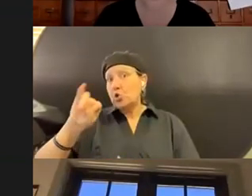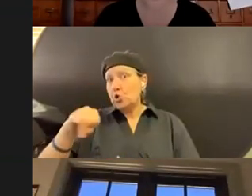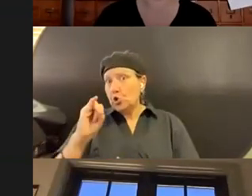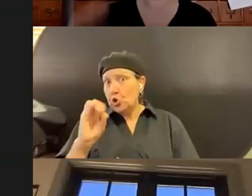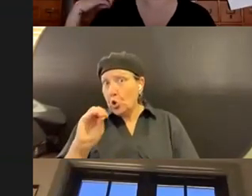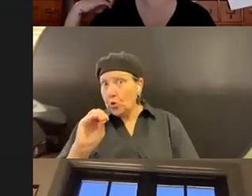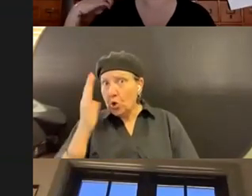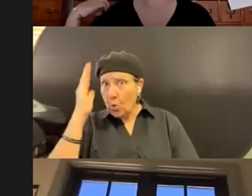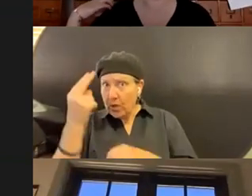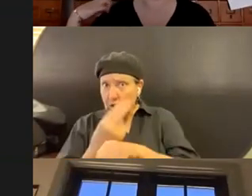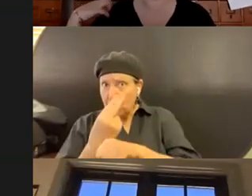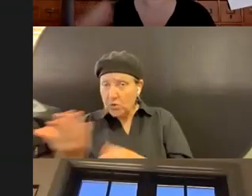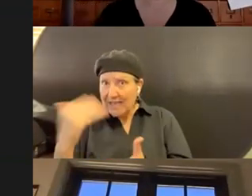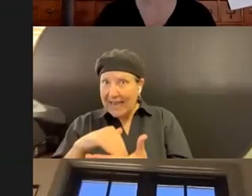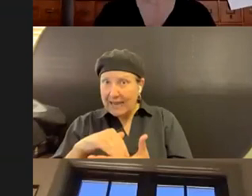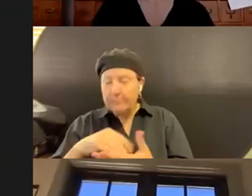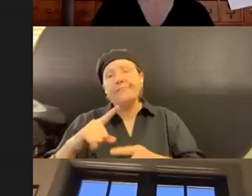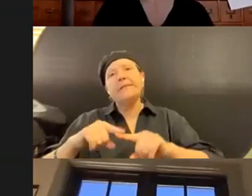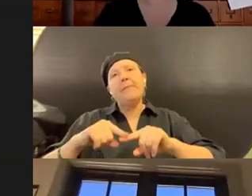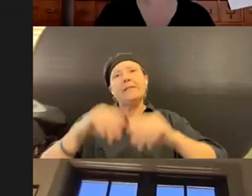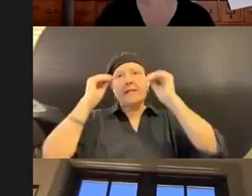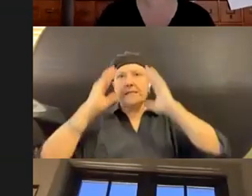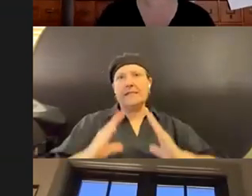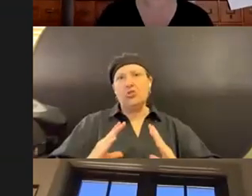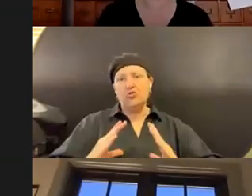are that they can use.